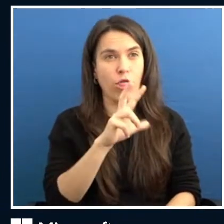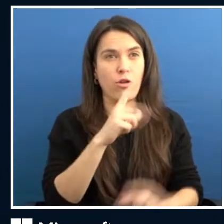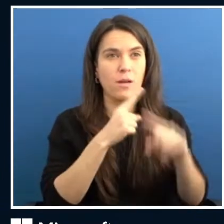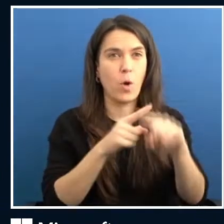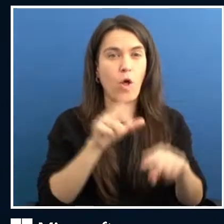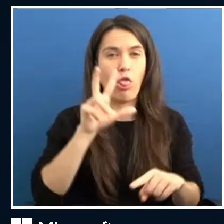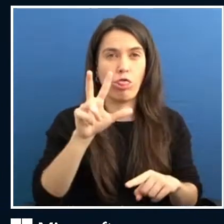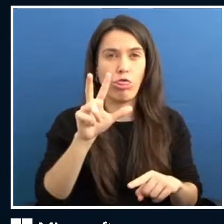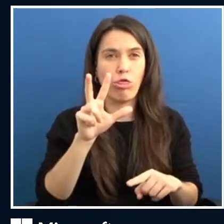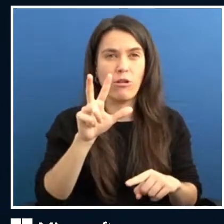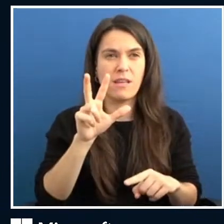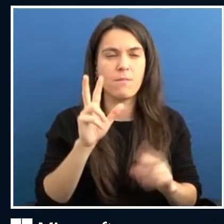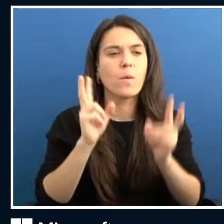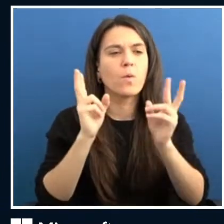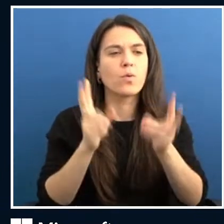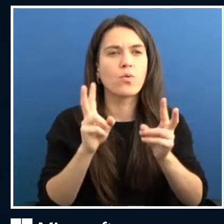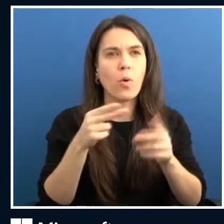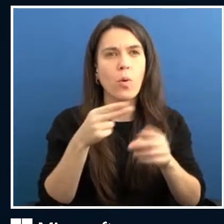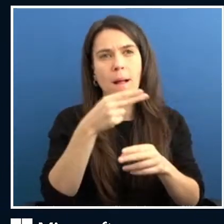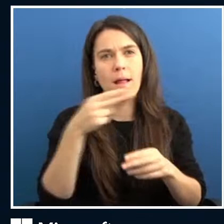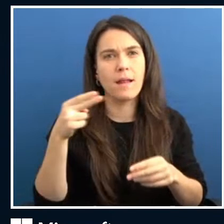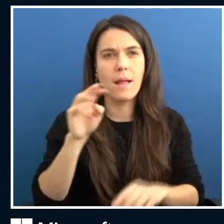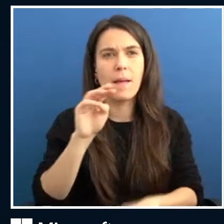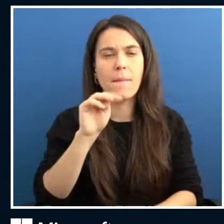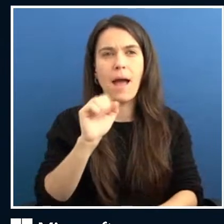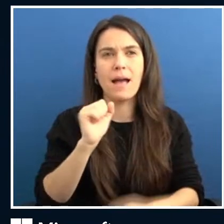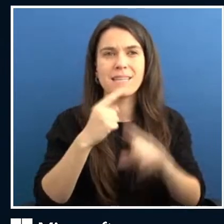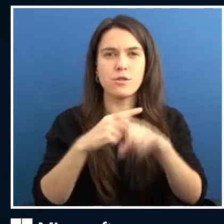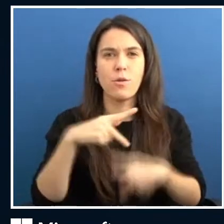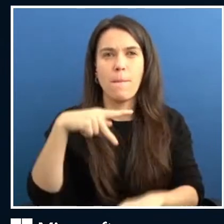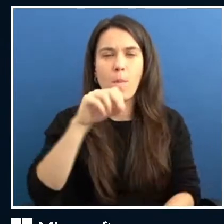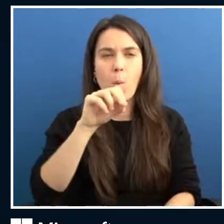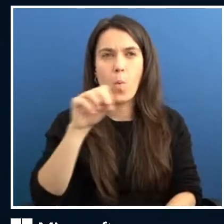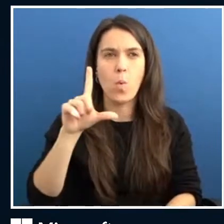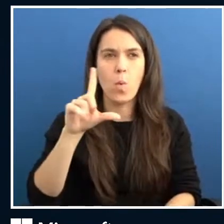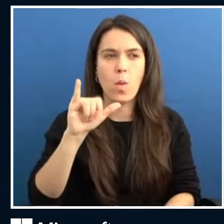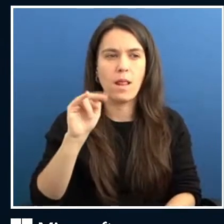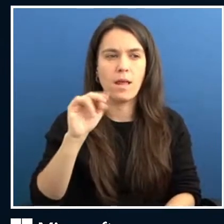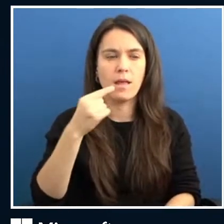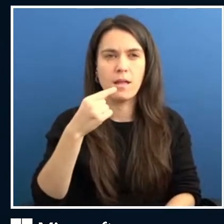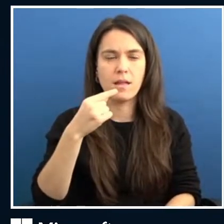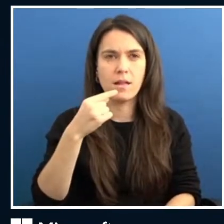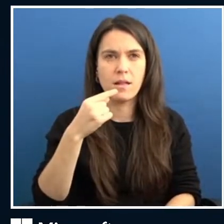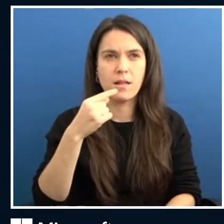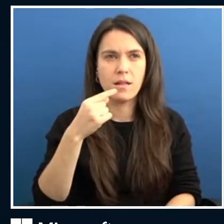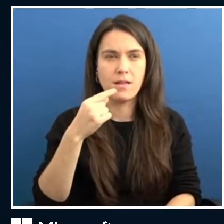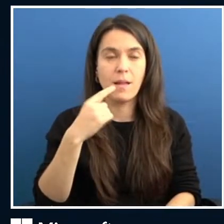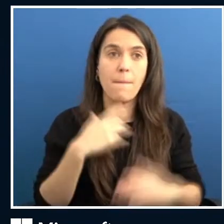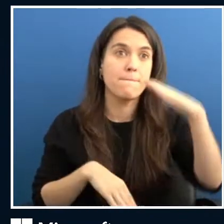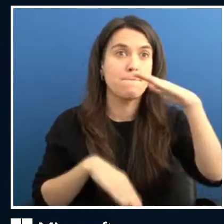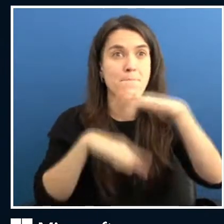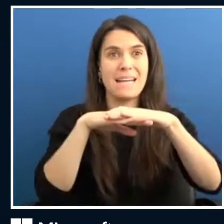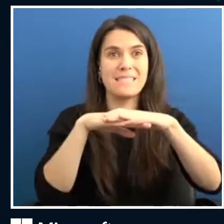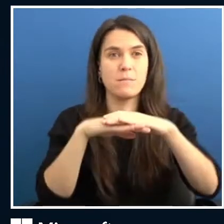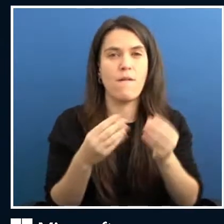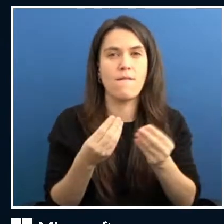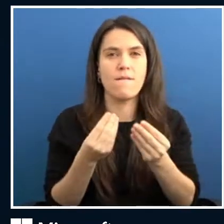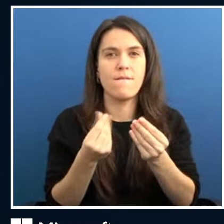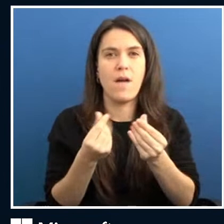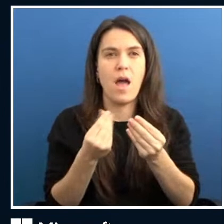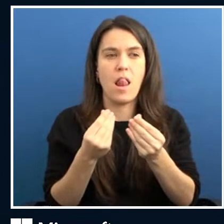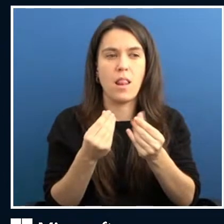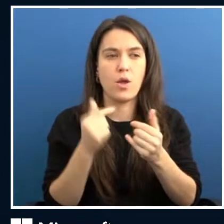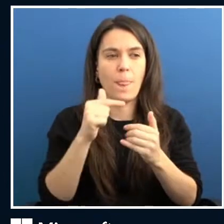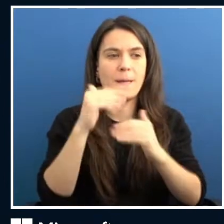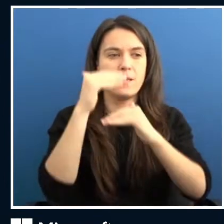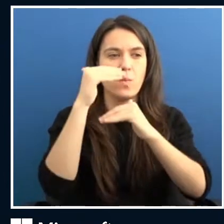called max pooling, and this is because we are looking for a maximum value in this particular window, and